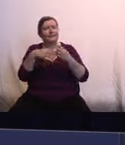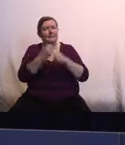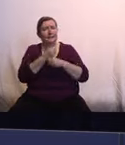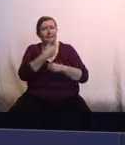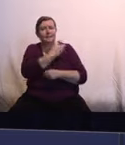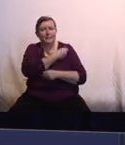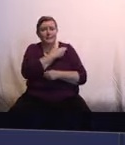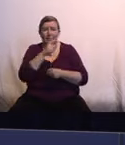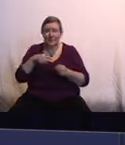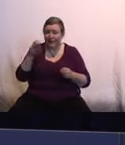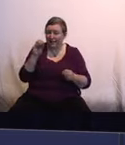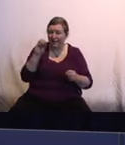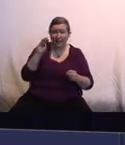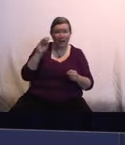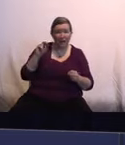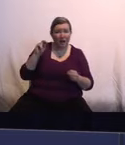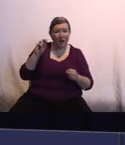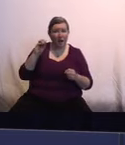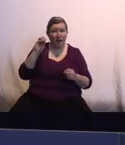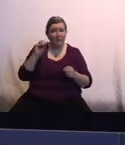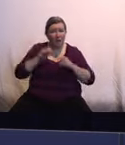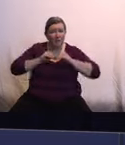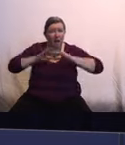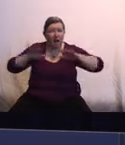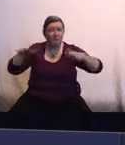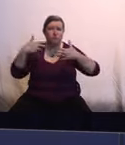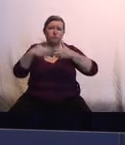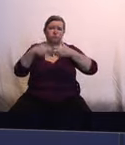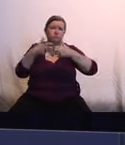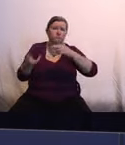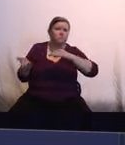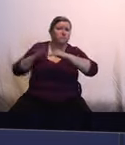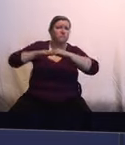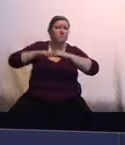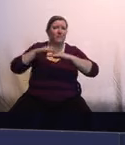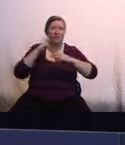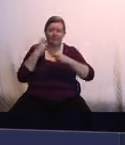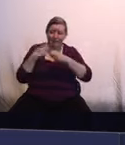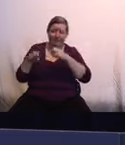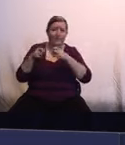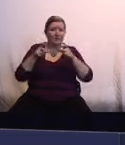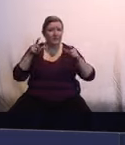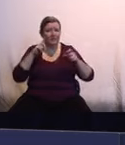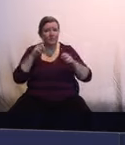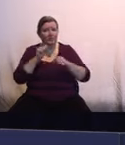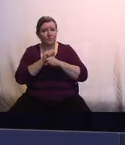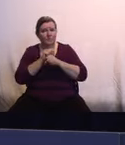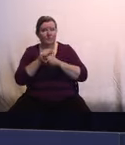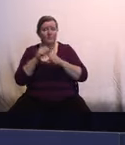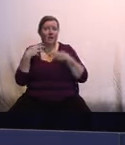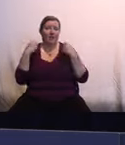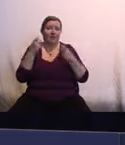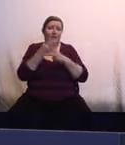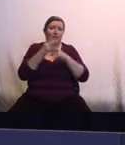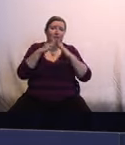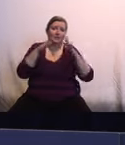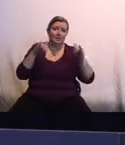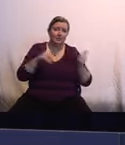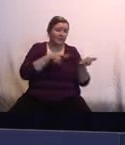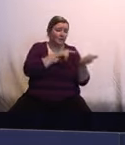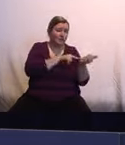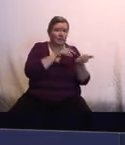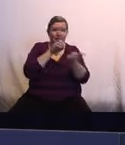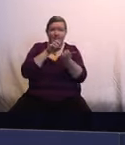of Omicron has become problematic for healthcare workers who have fallen ill. And it has